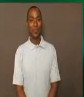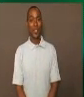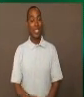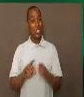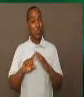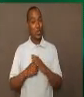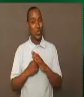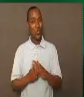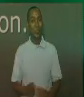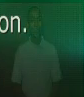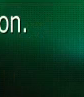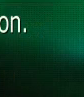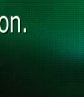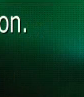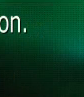Begin.